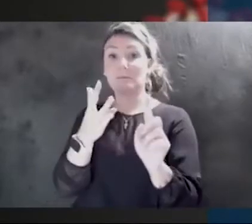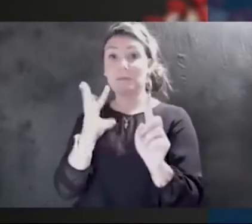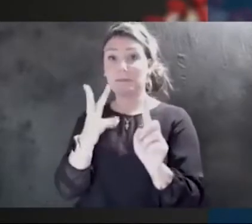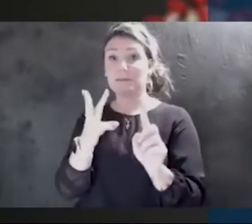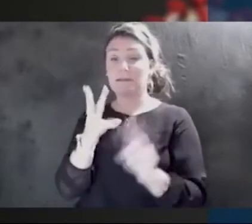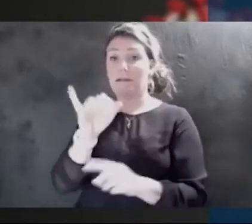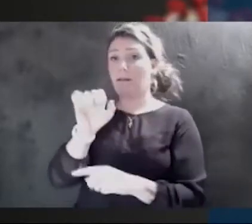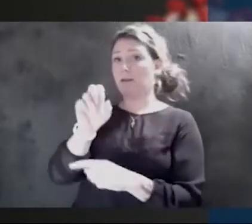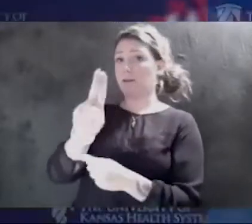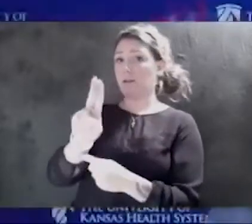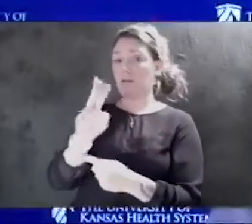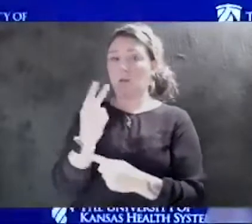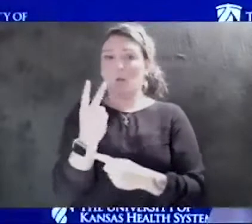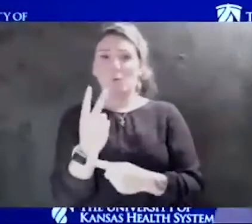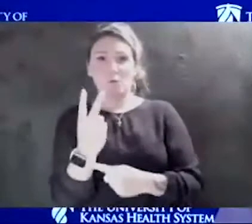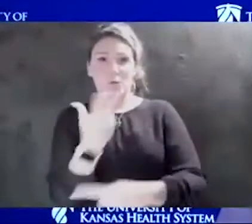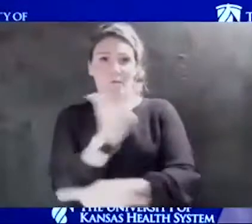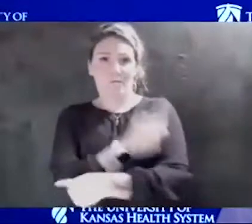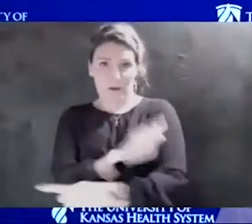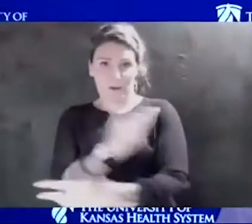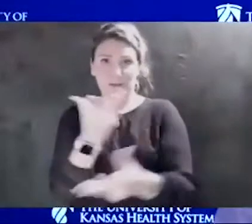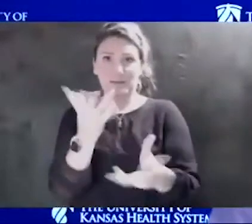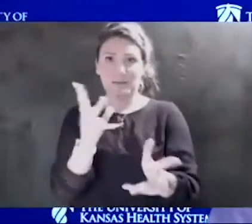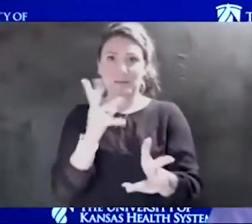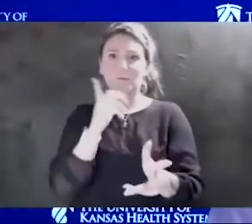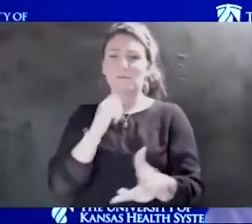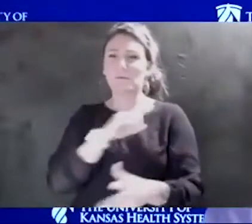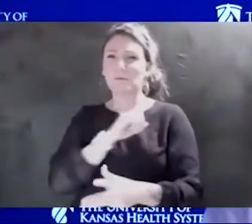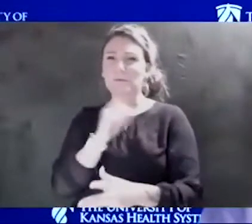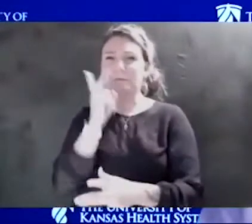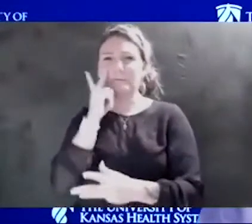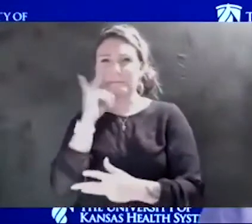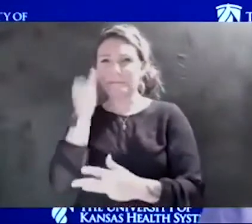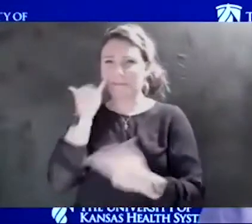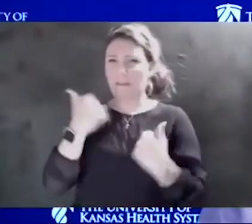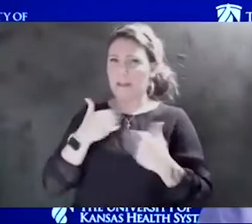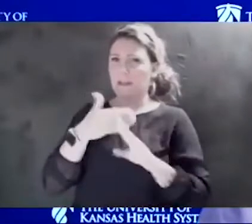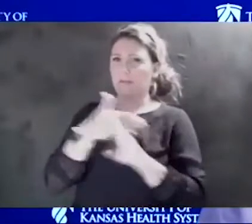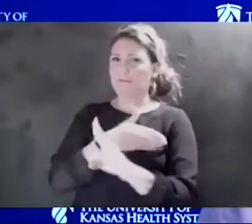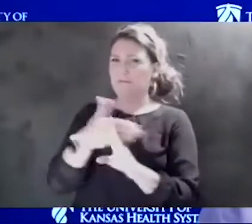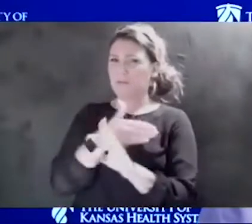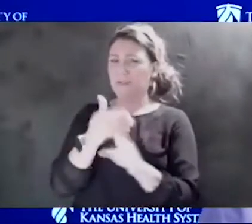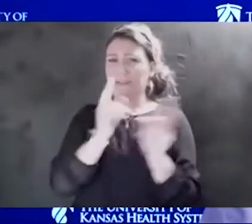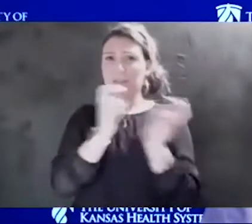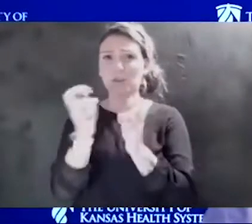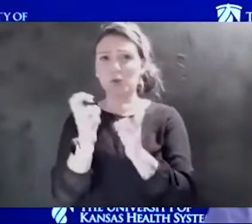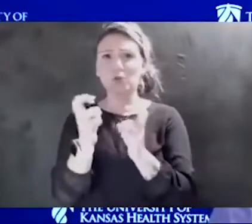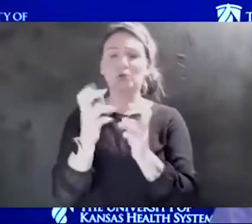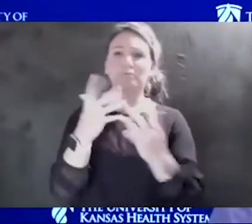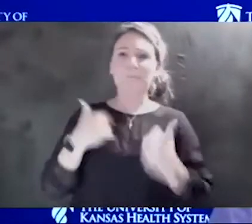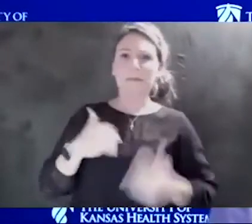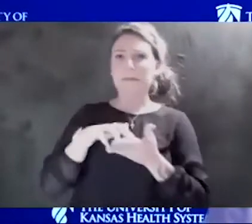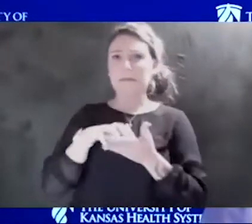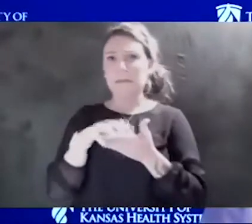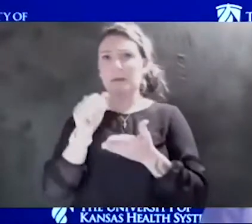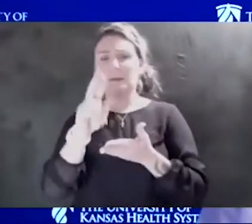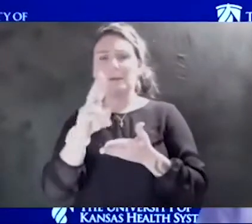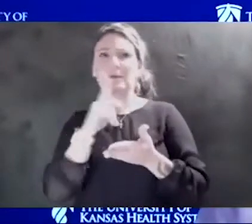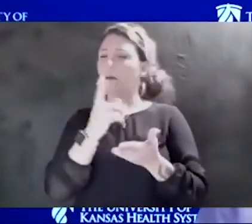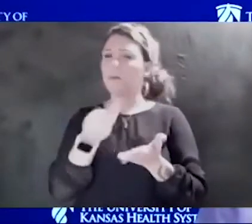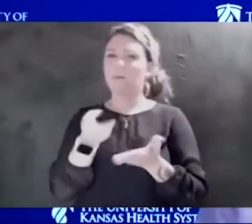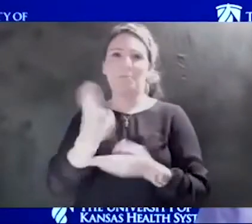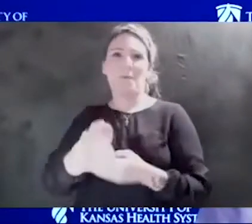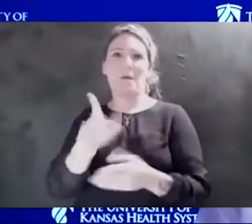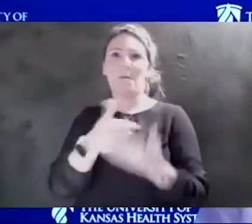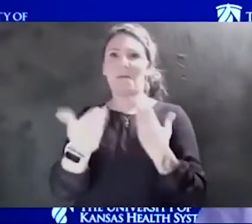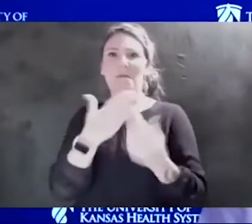are vaccinated. We are working to see if they have comorbidities. I would bet a lot of money or property or whatever I have that those